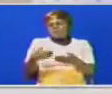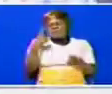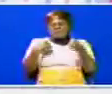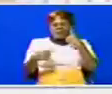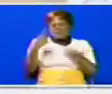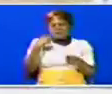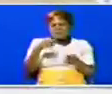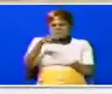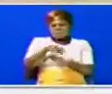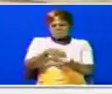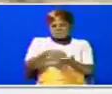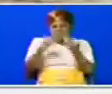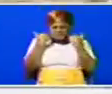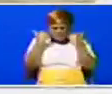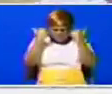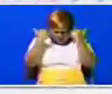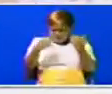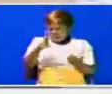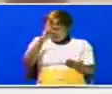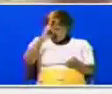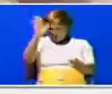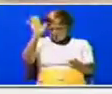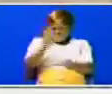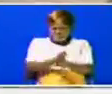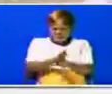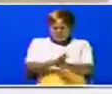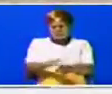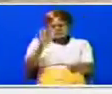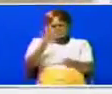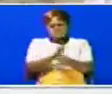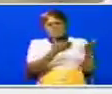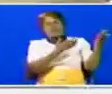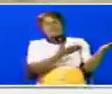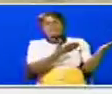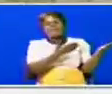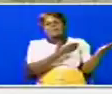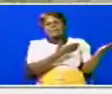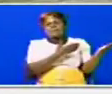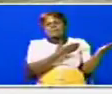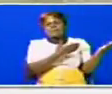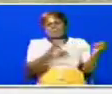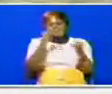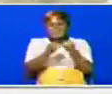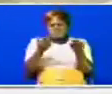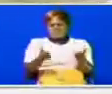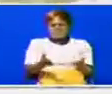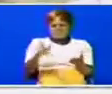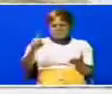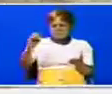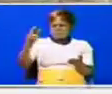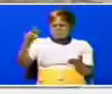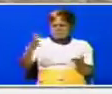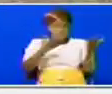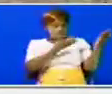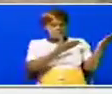The situation here is rather tense, with heavy police presence all the way from Chemolingoti into Chesite at Kapedo, and finally here in Lomelo. Here